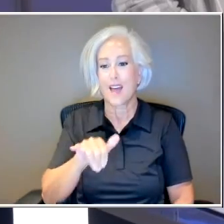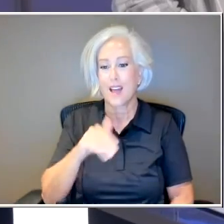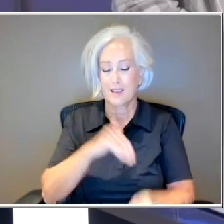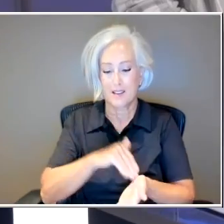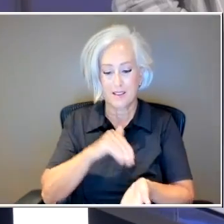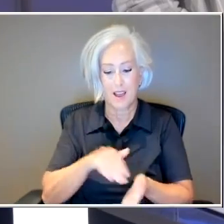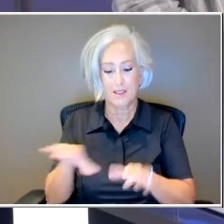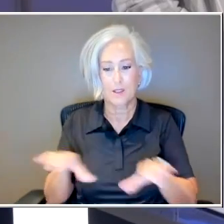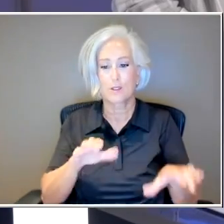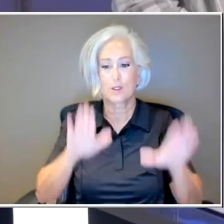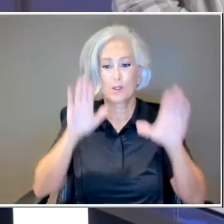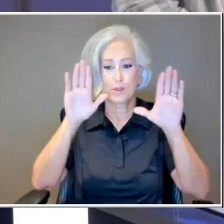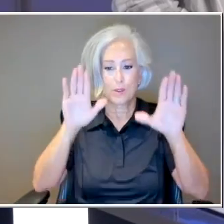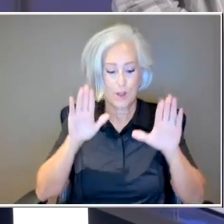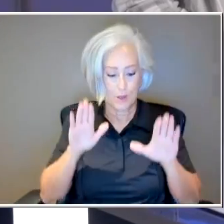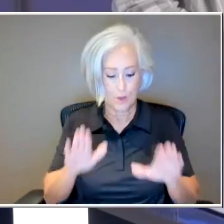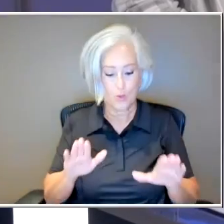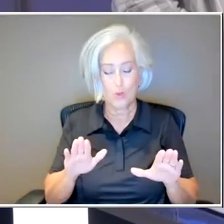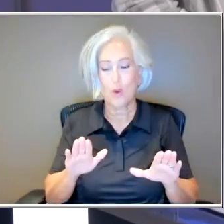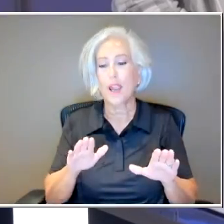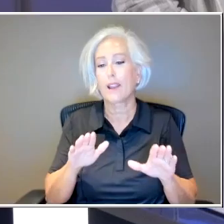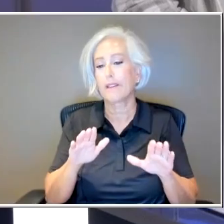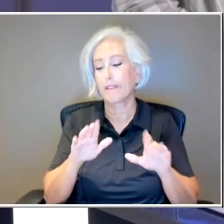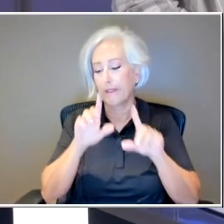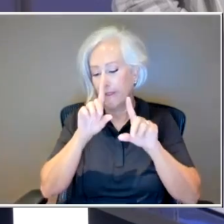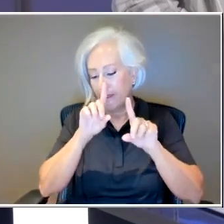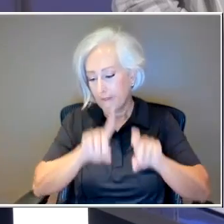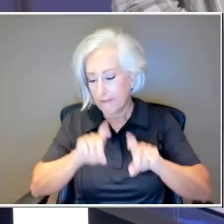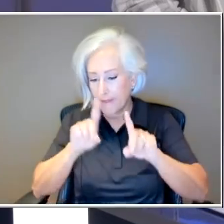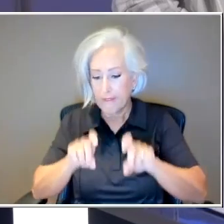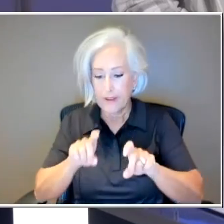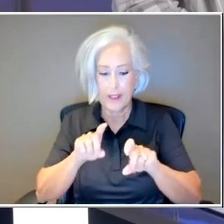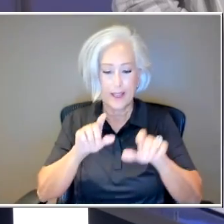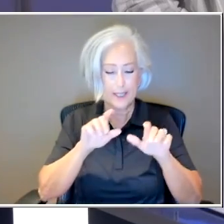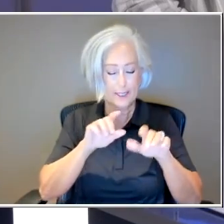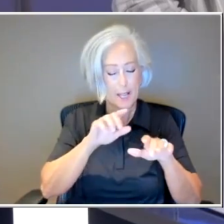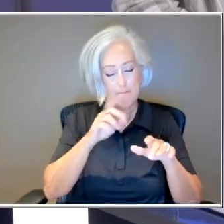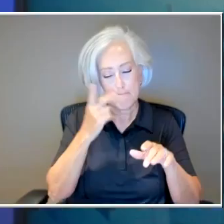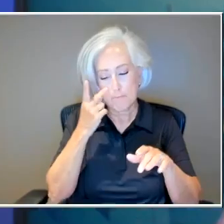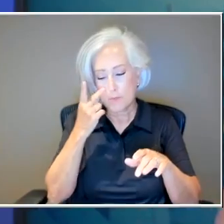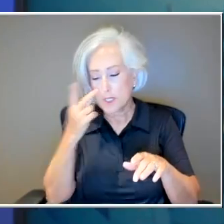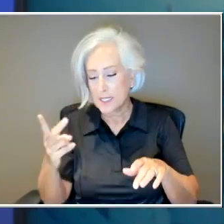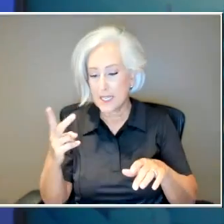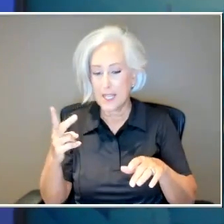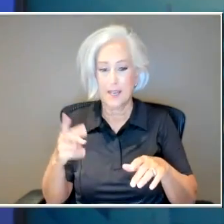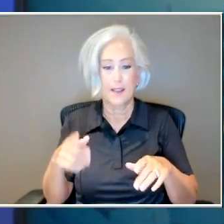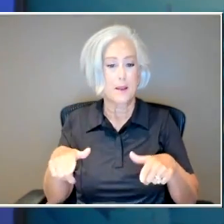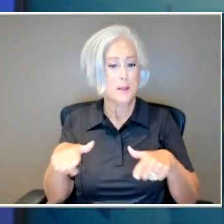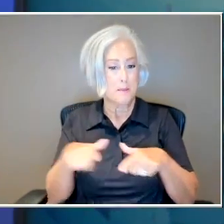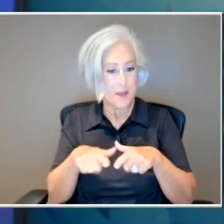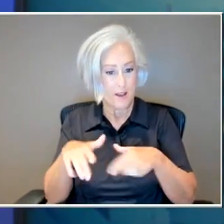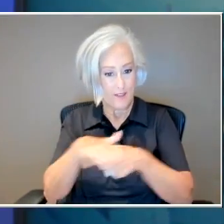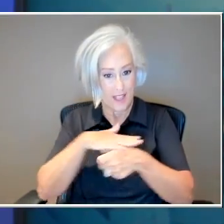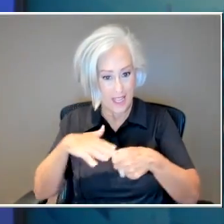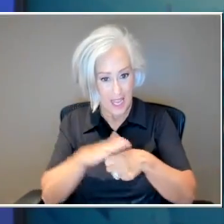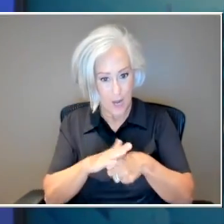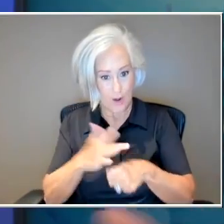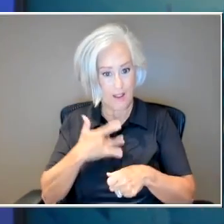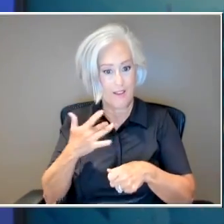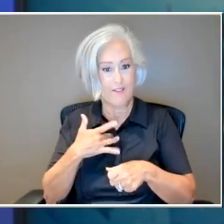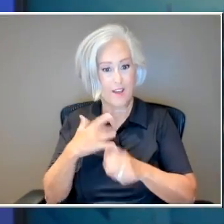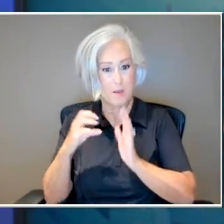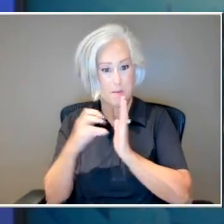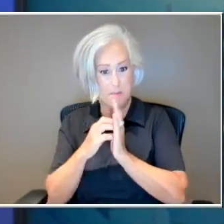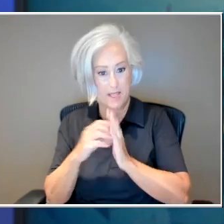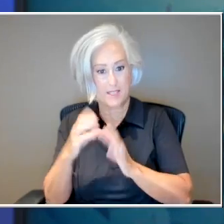So she did a pelvic exam, she did a breast exam, and she felt not only the pelvic mass, but also breast mass, and then she sent